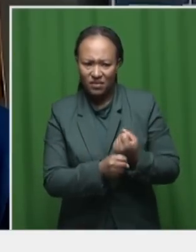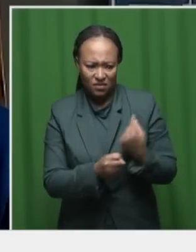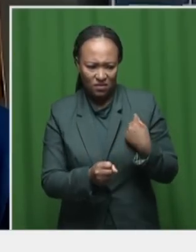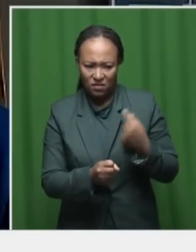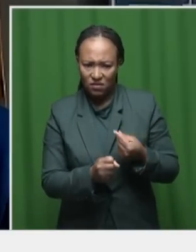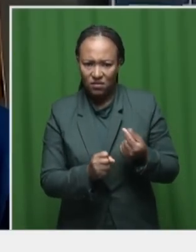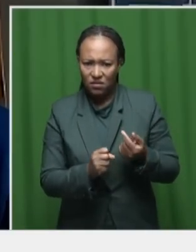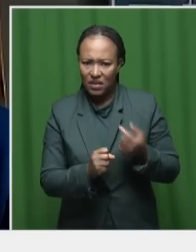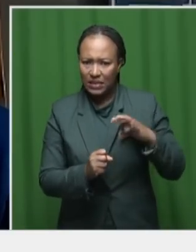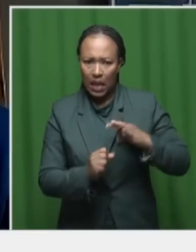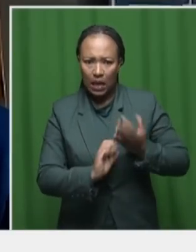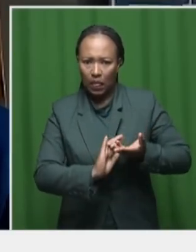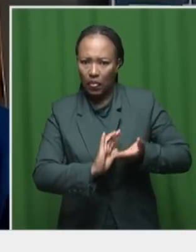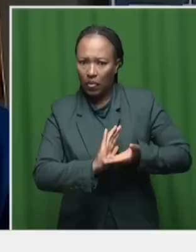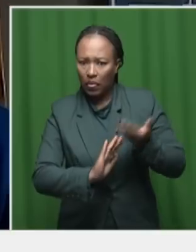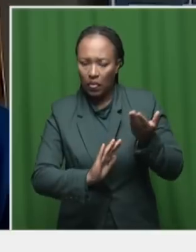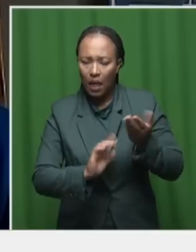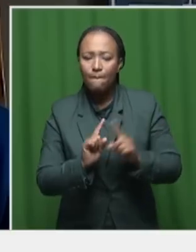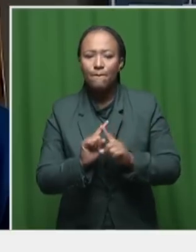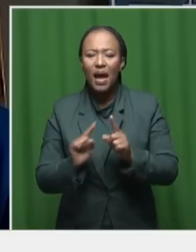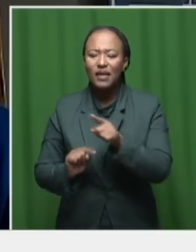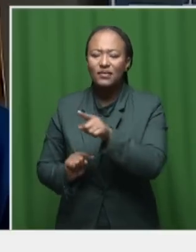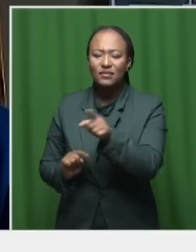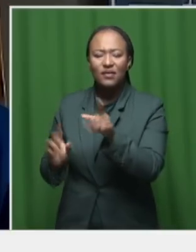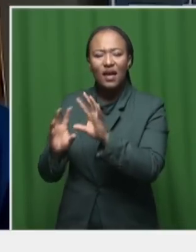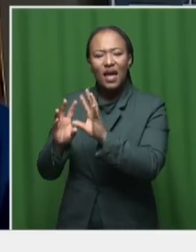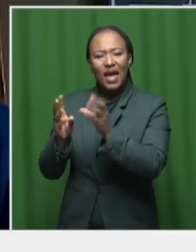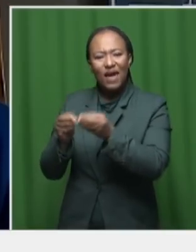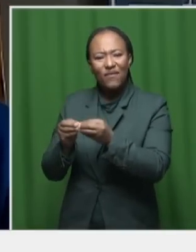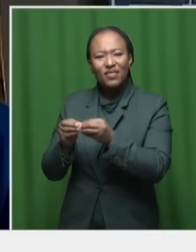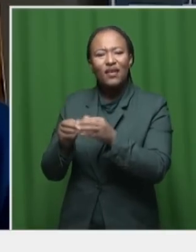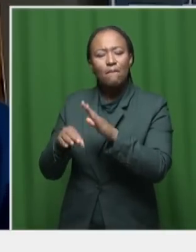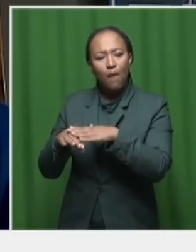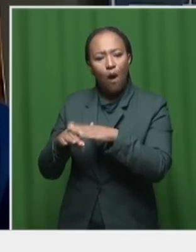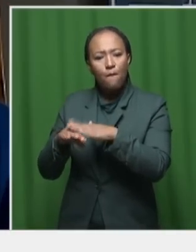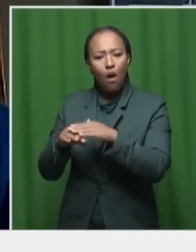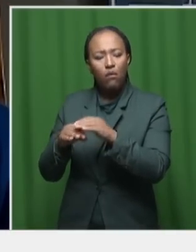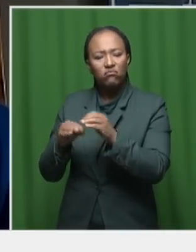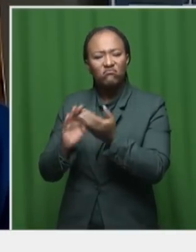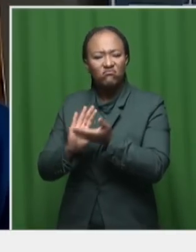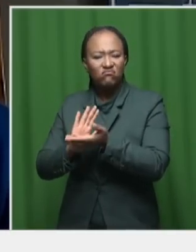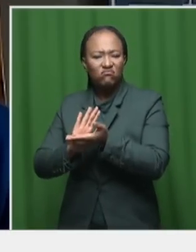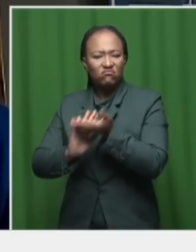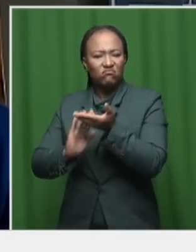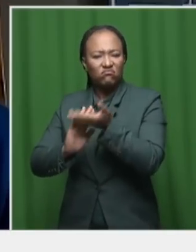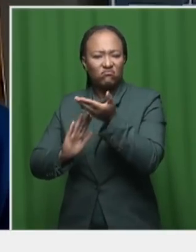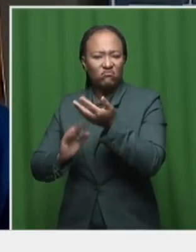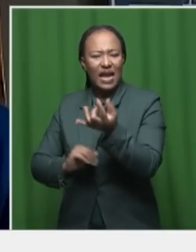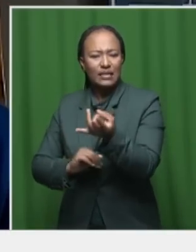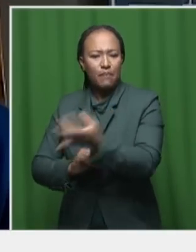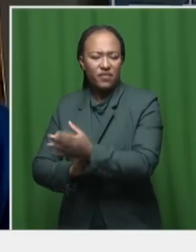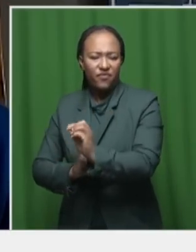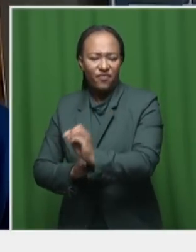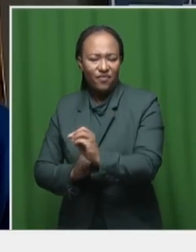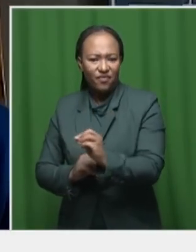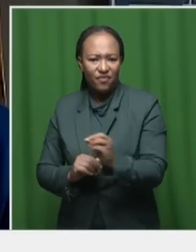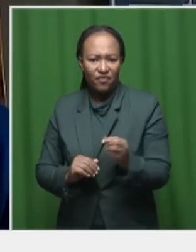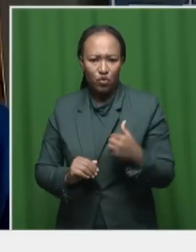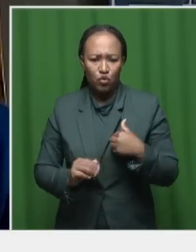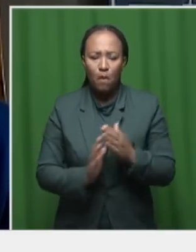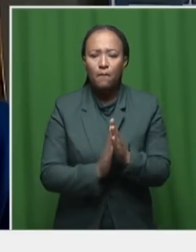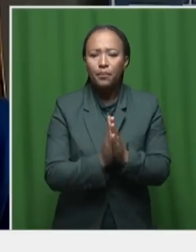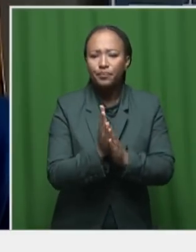cost of living is ever expanding, and those prices are just climbing around you, how do you motivate people